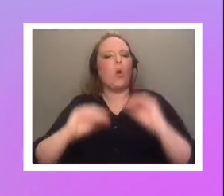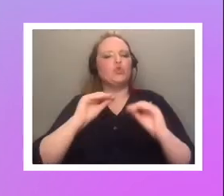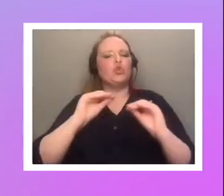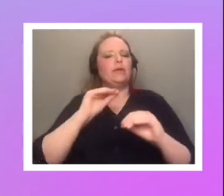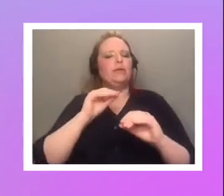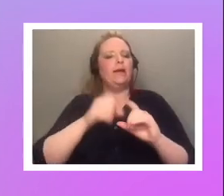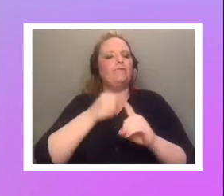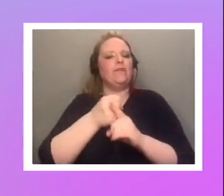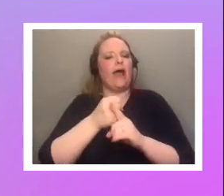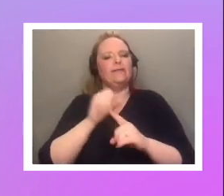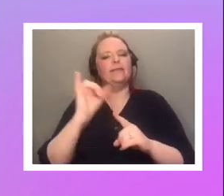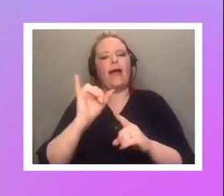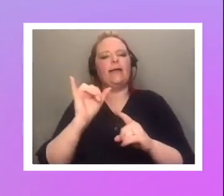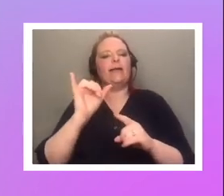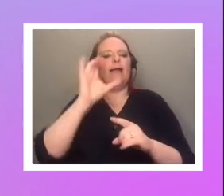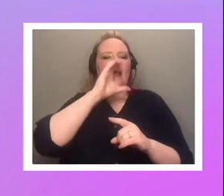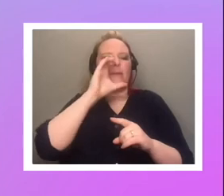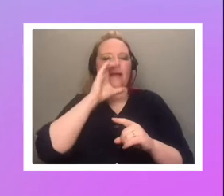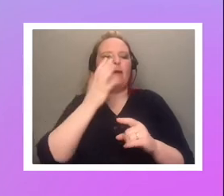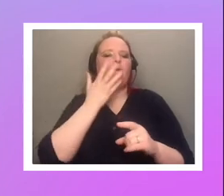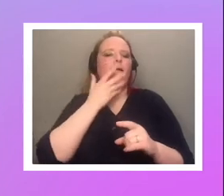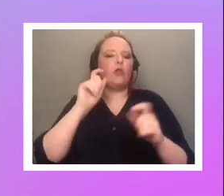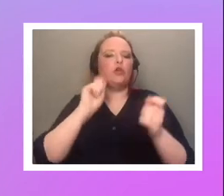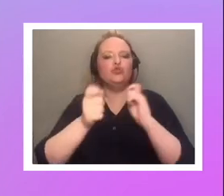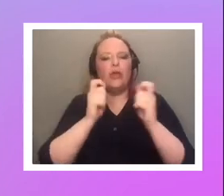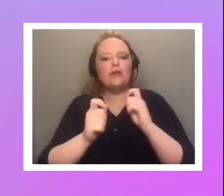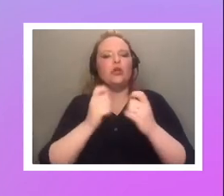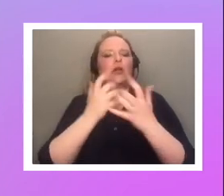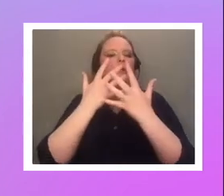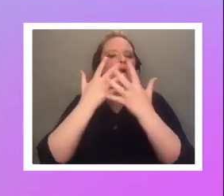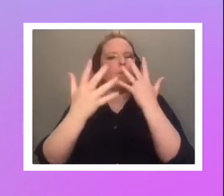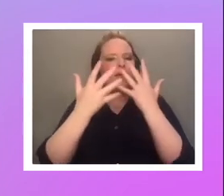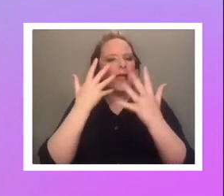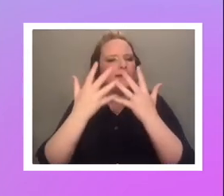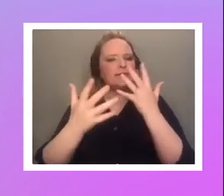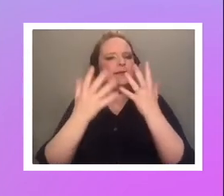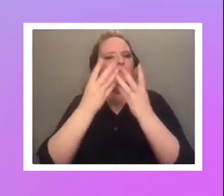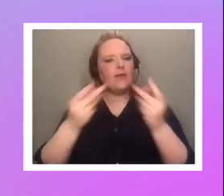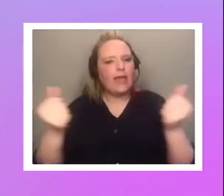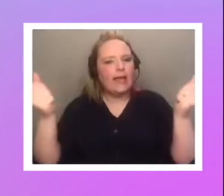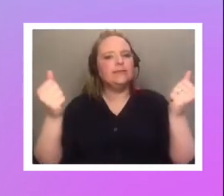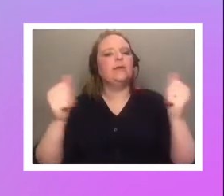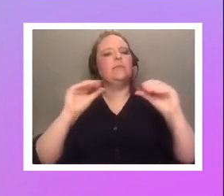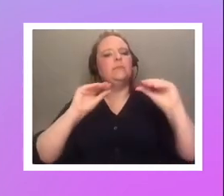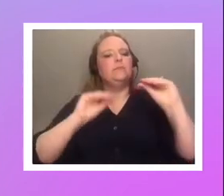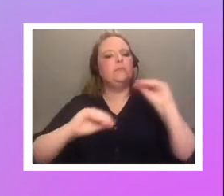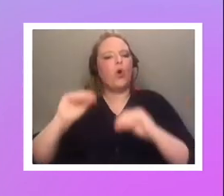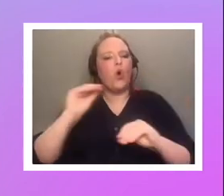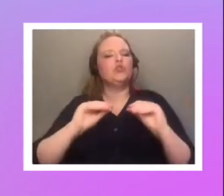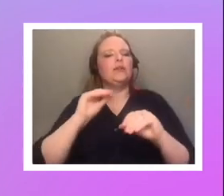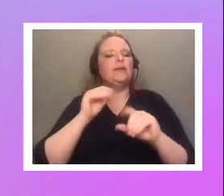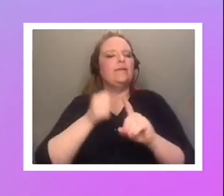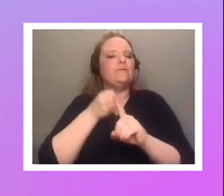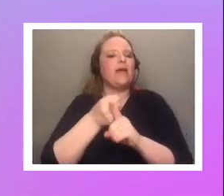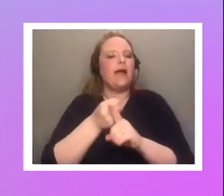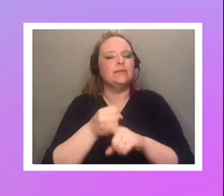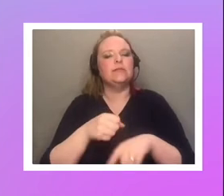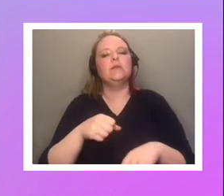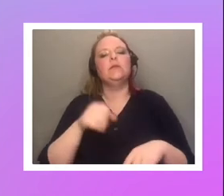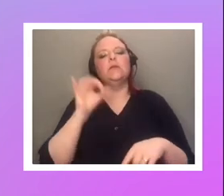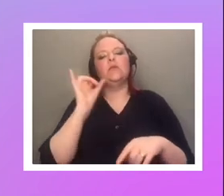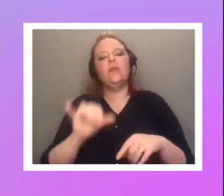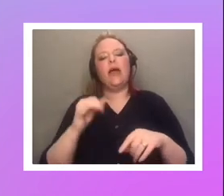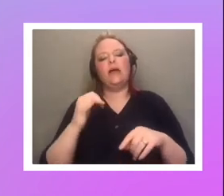animated color changes, opacity fades, those sorts of things. And I call this out partly because this seems to be a thing